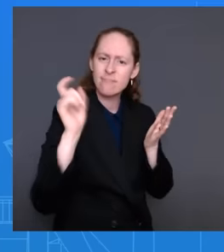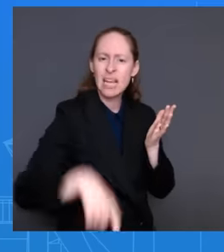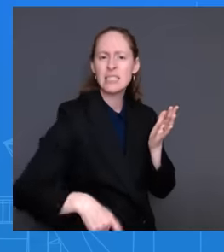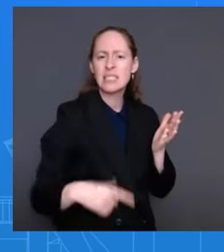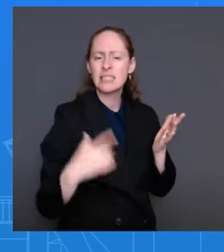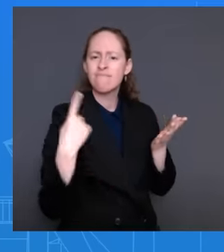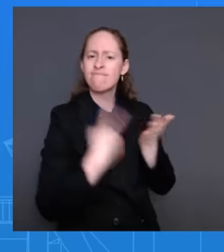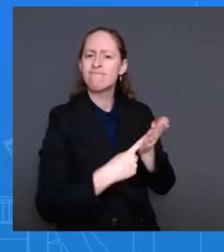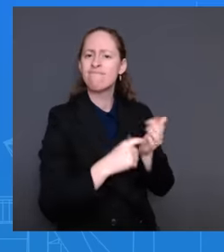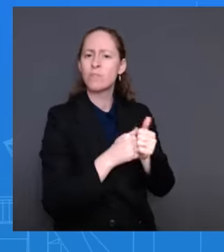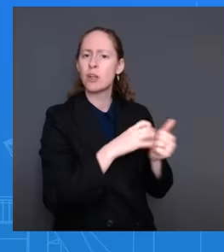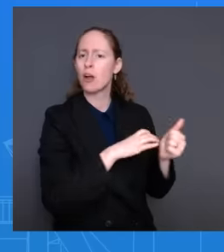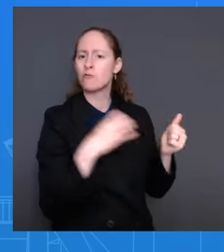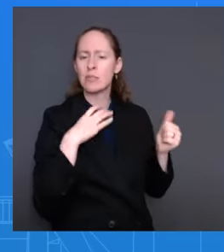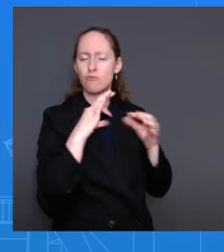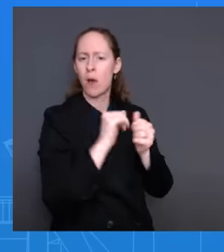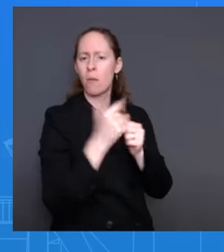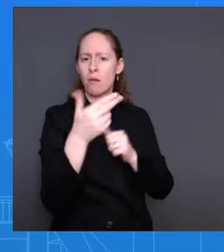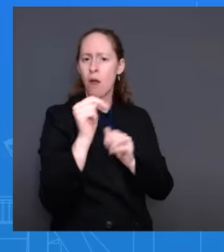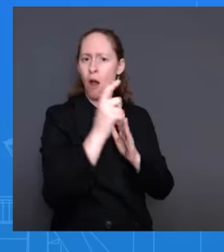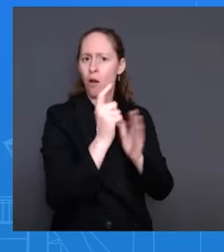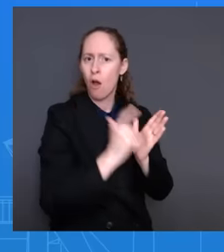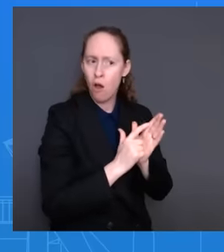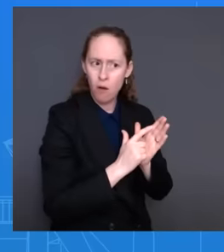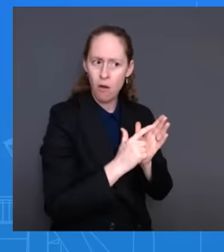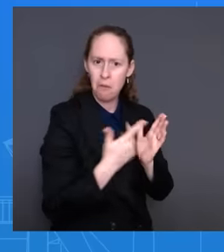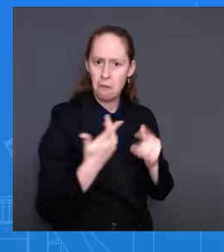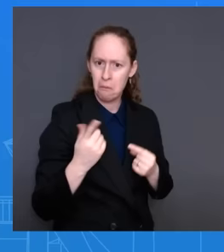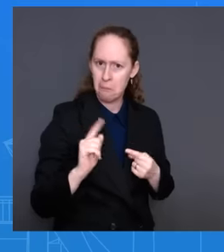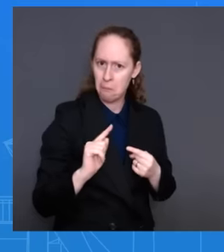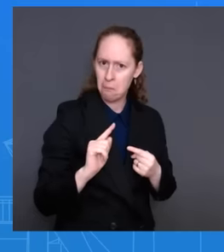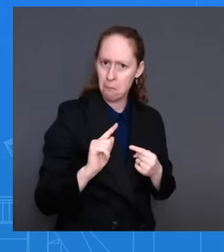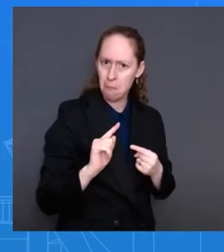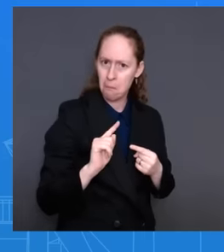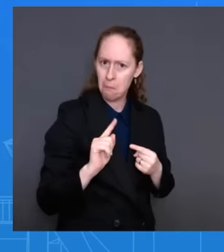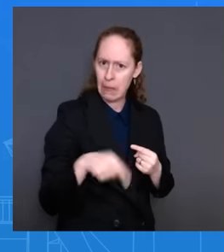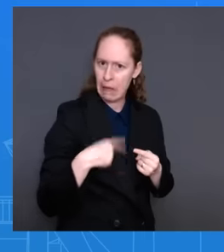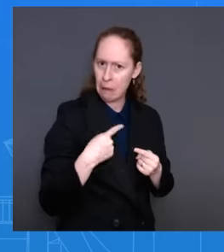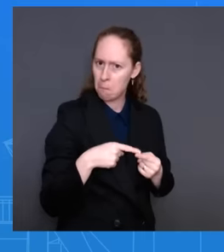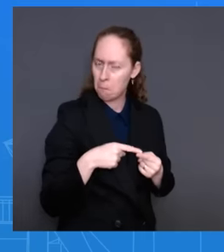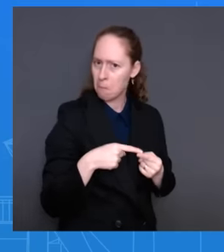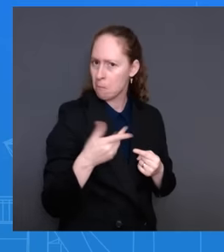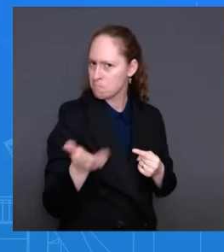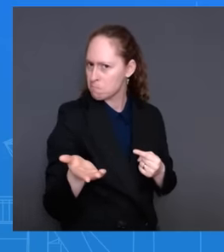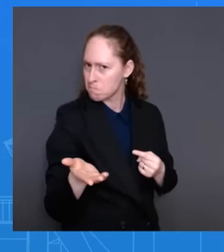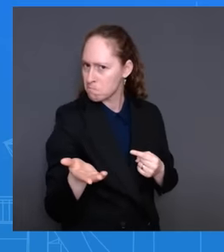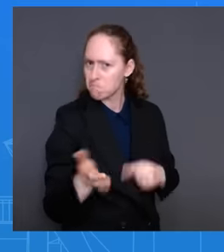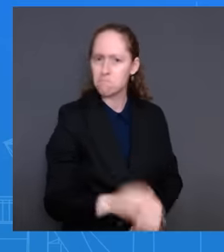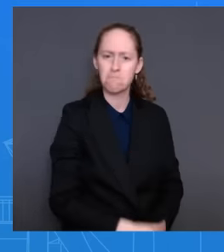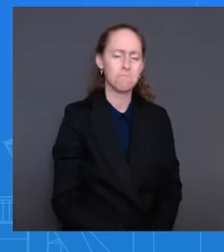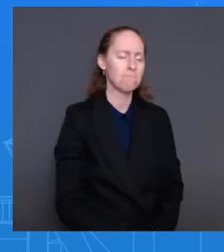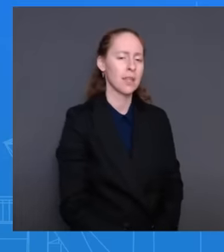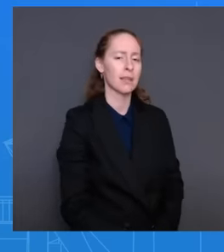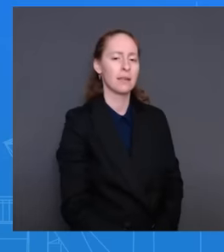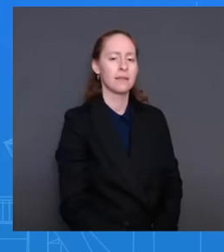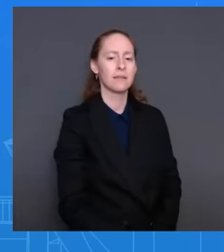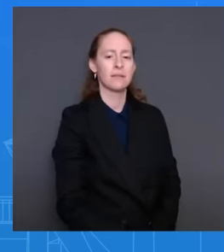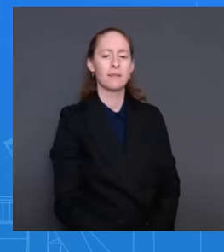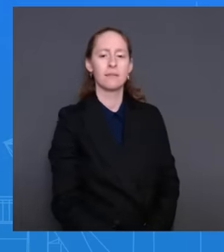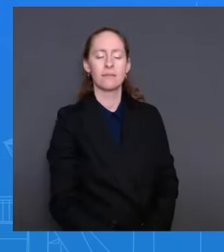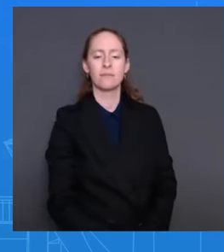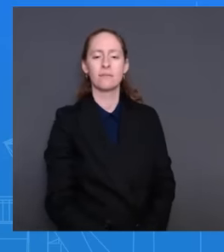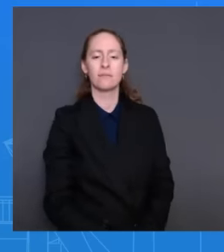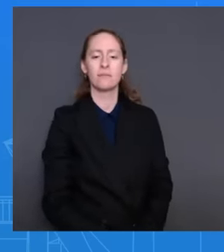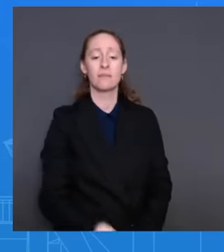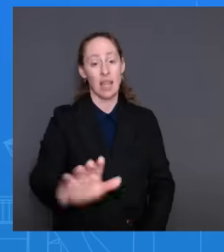how he'd meet with them? So the president is he's been calling for action for some time. What we have seen, in particular these